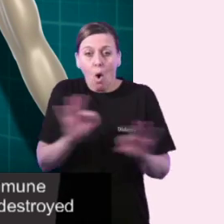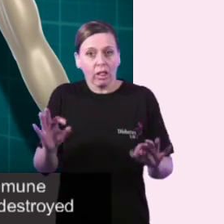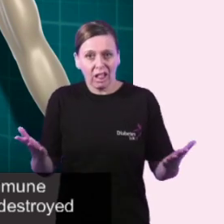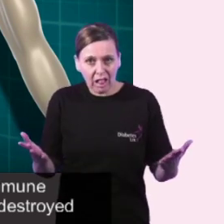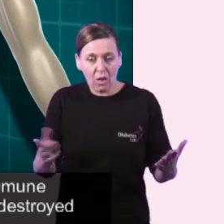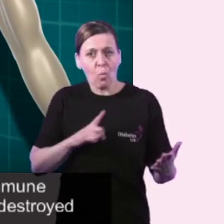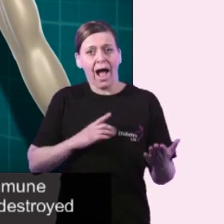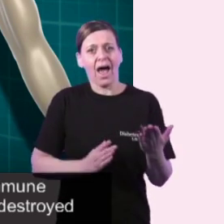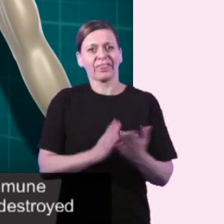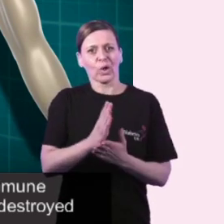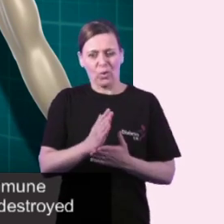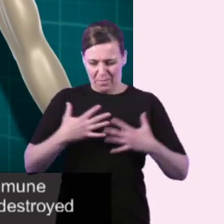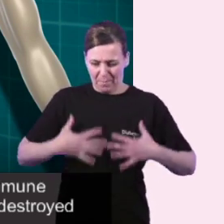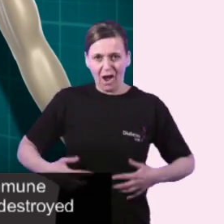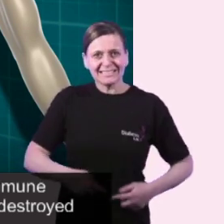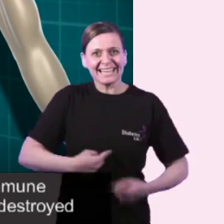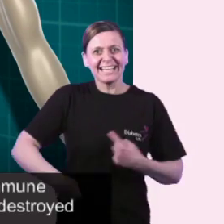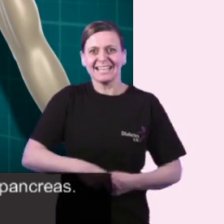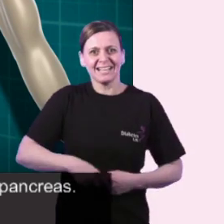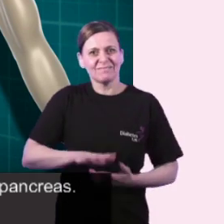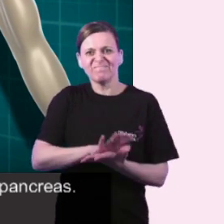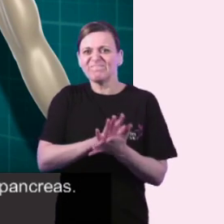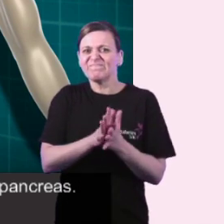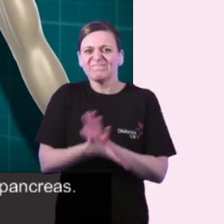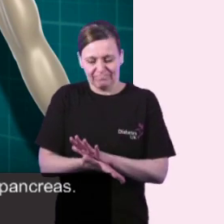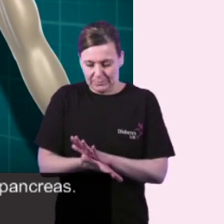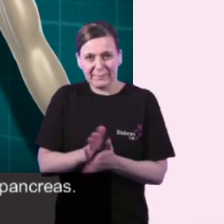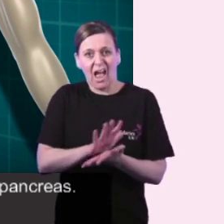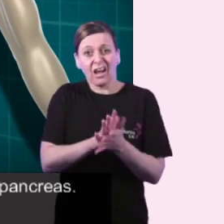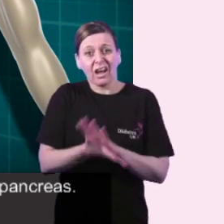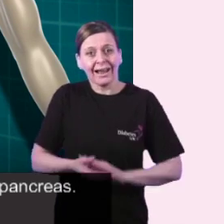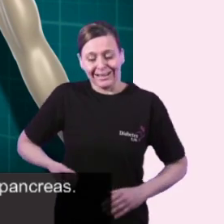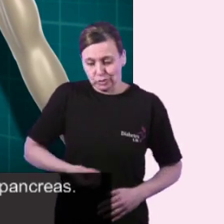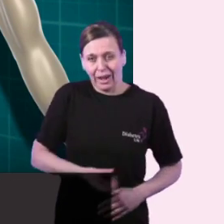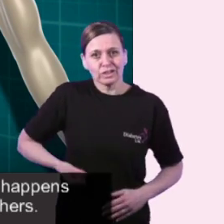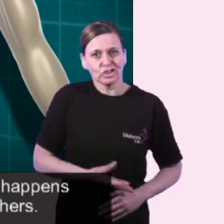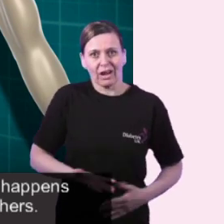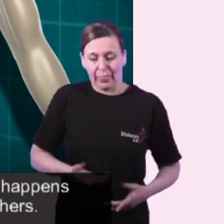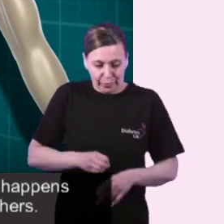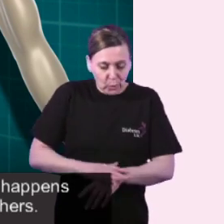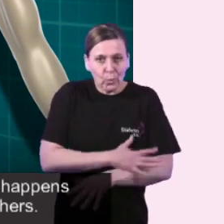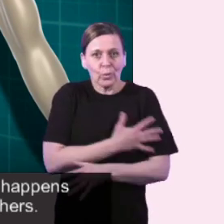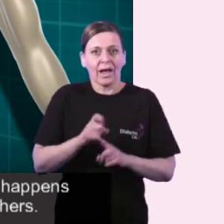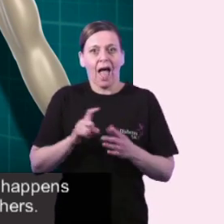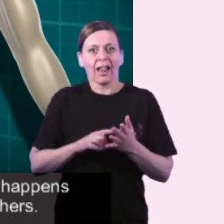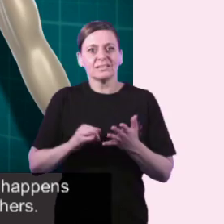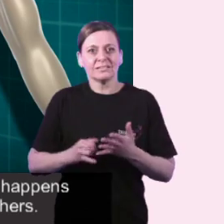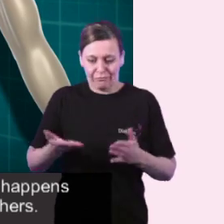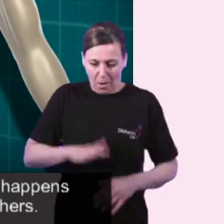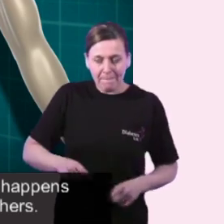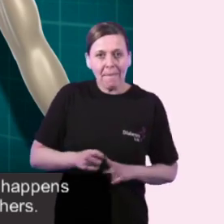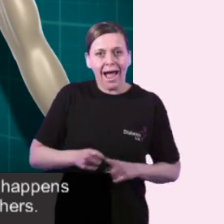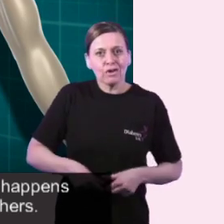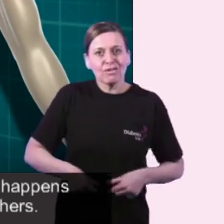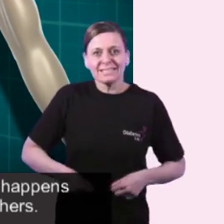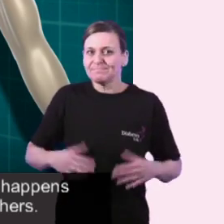whereby the body has destroyed the insulin producing cells in the pancreas. We don't entirely know why that happens